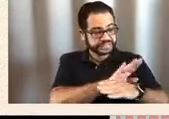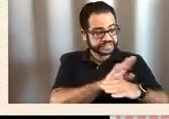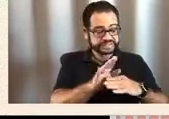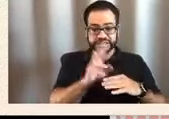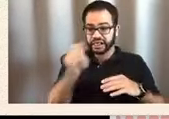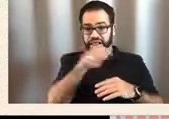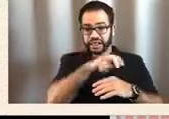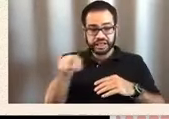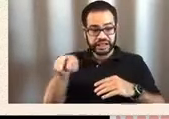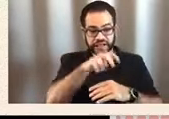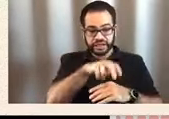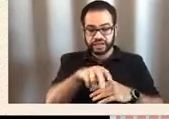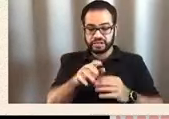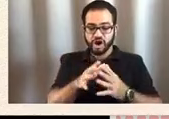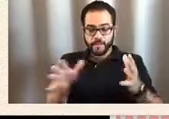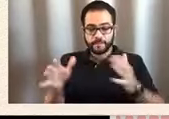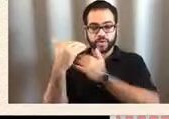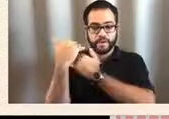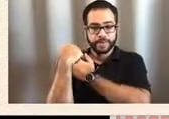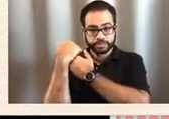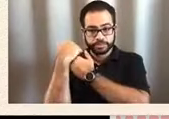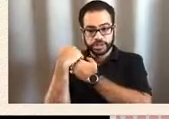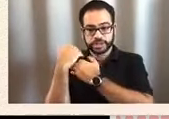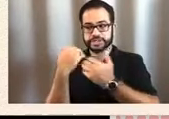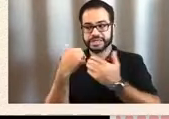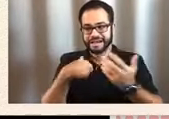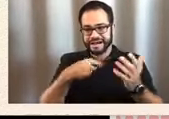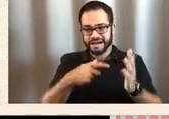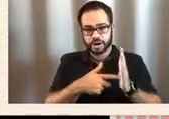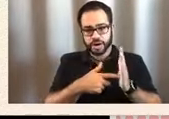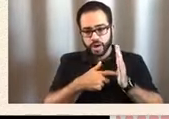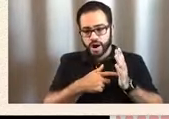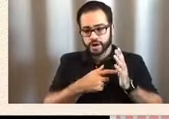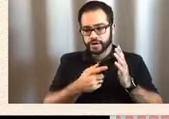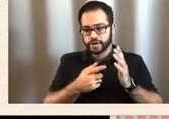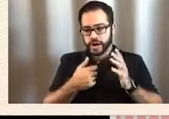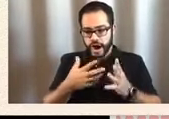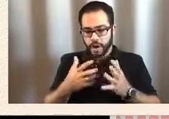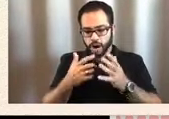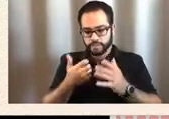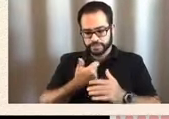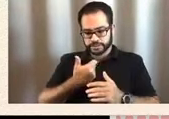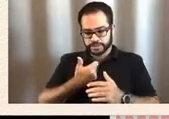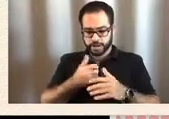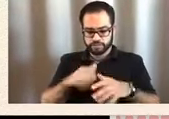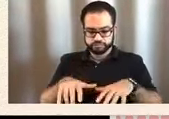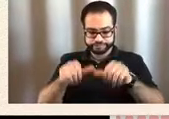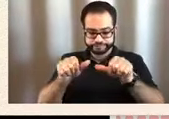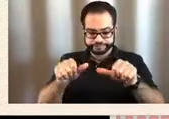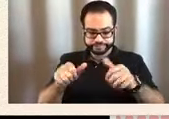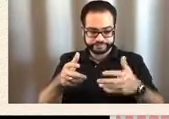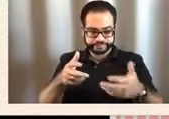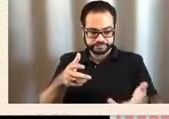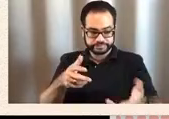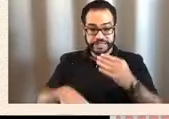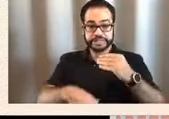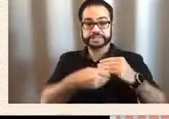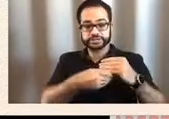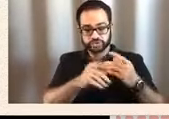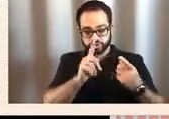of responsibility that I wanted to take on at the moment, in addition